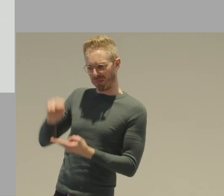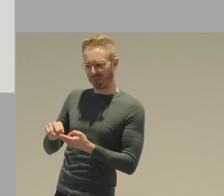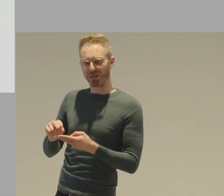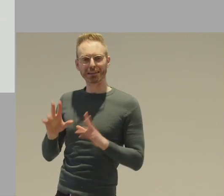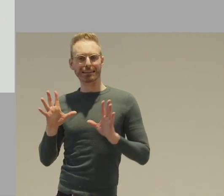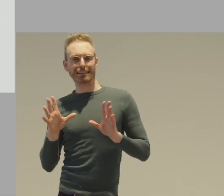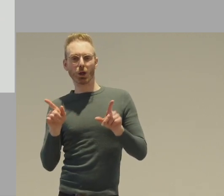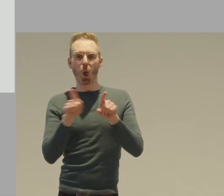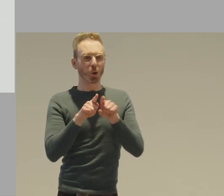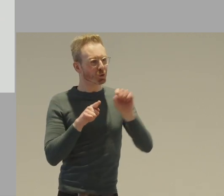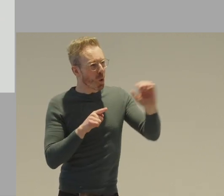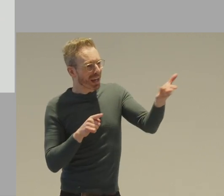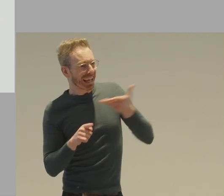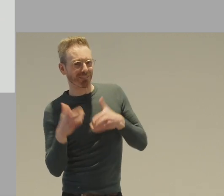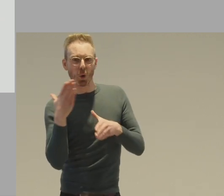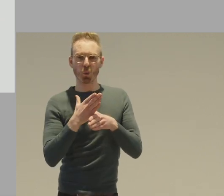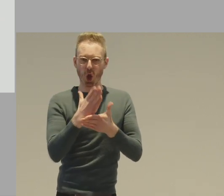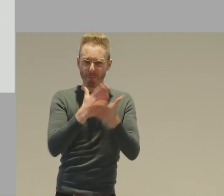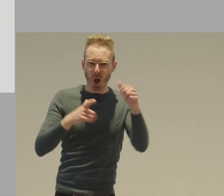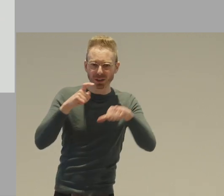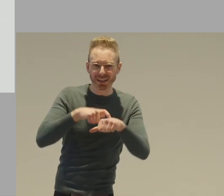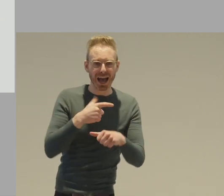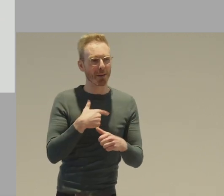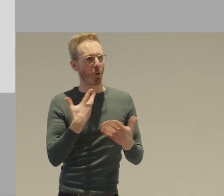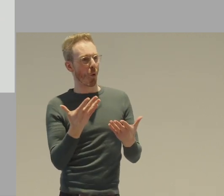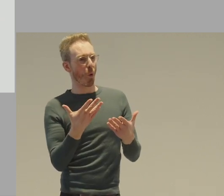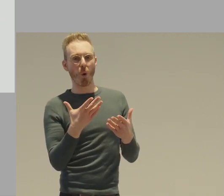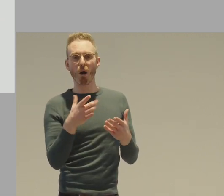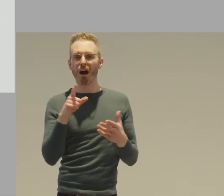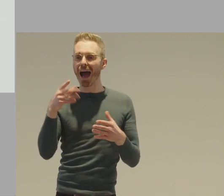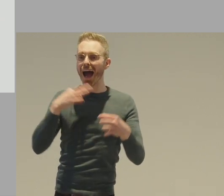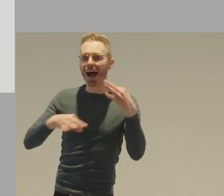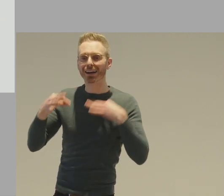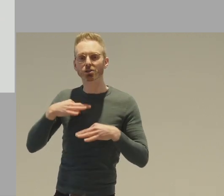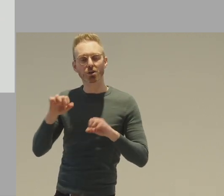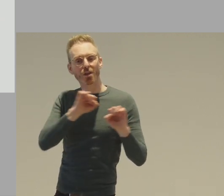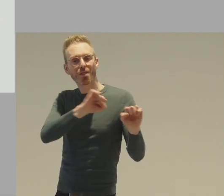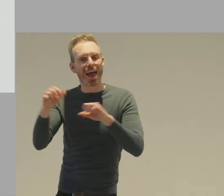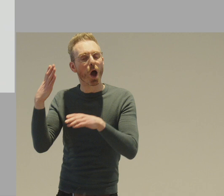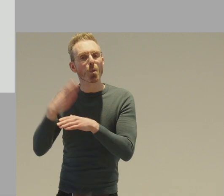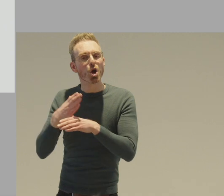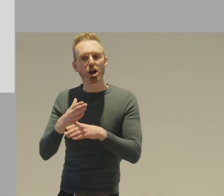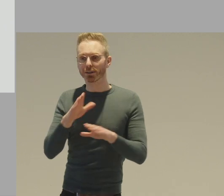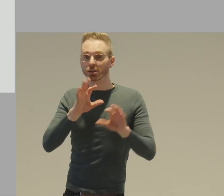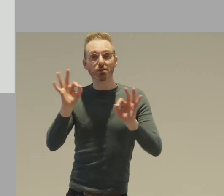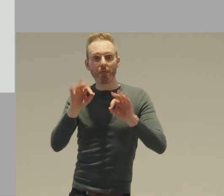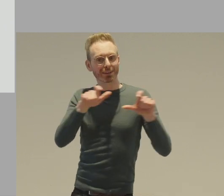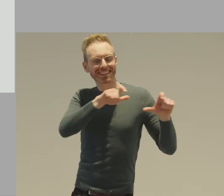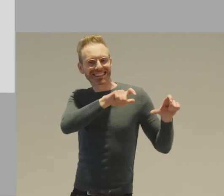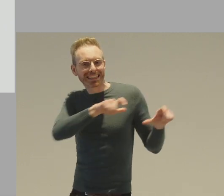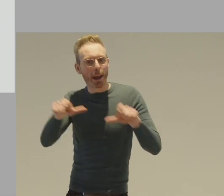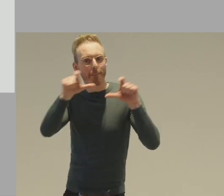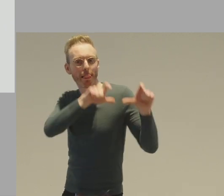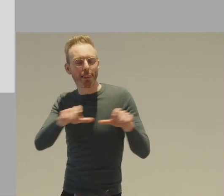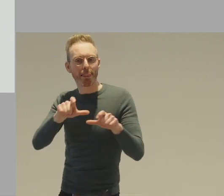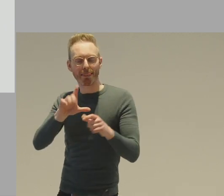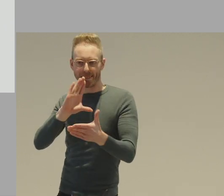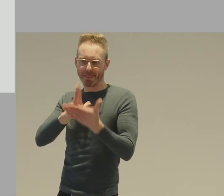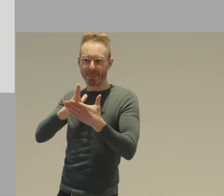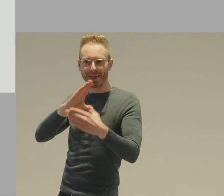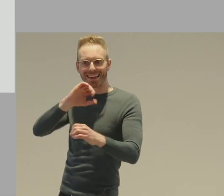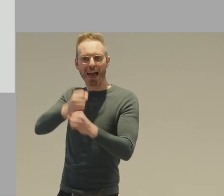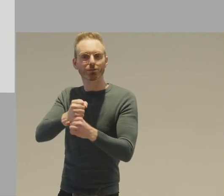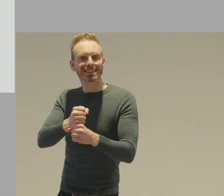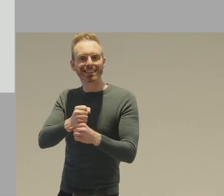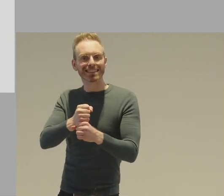for example, if you're an actor, it's quite unstable. A lot of actors who are on benefits, who are disabled, are scared of taking up paid work